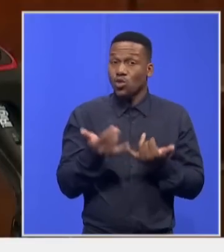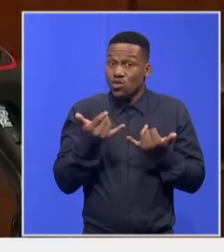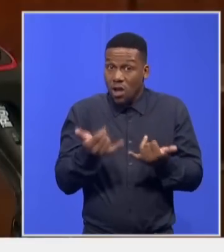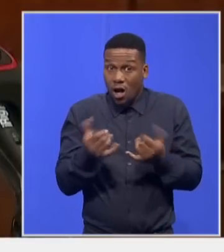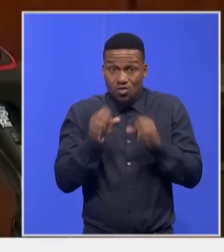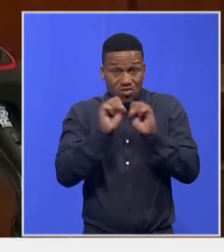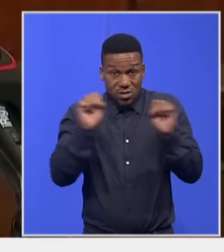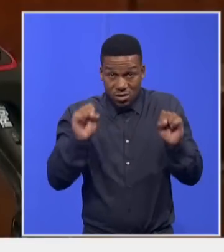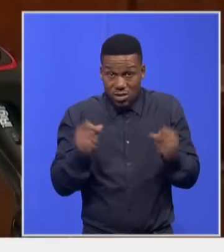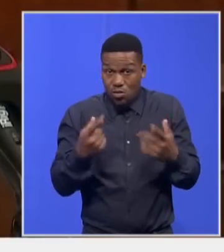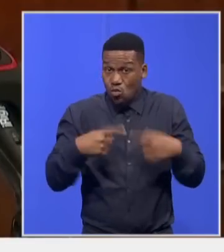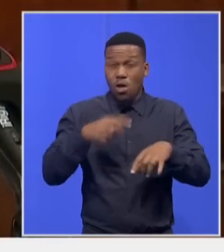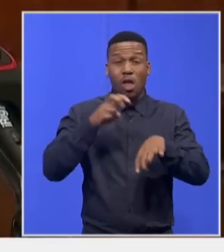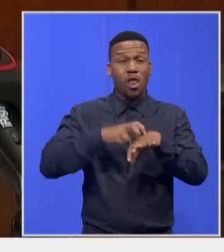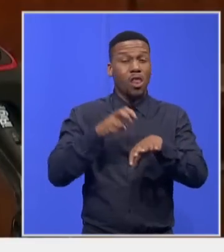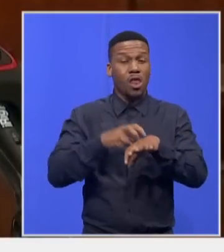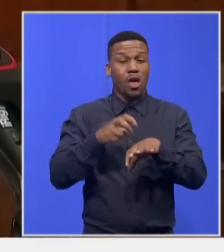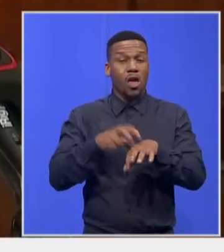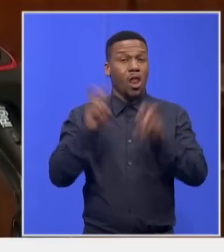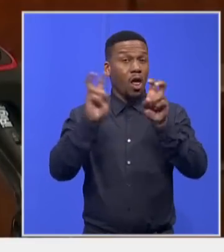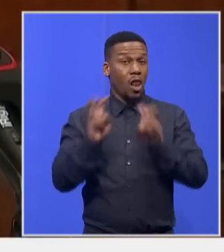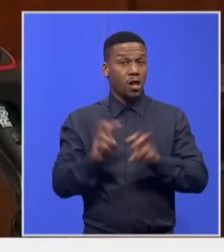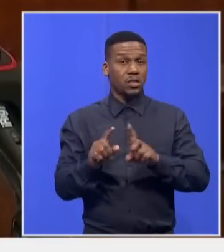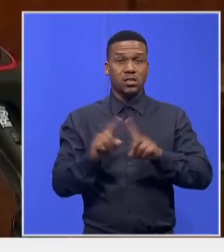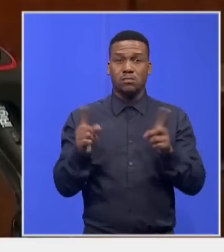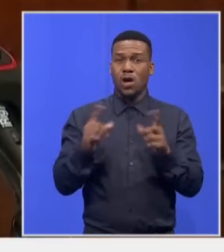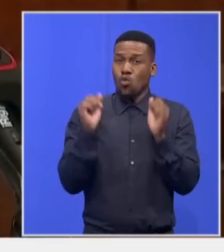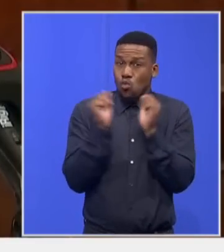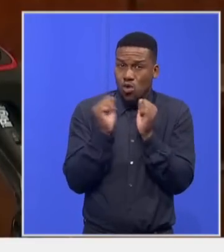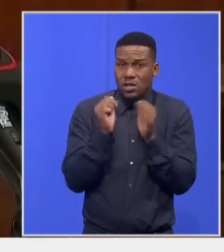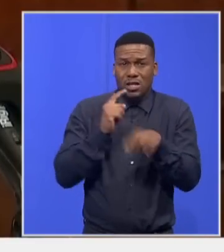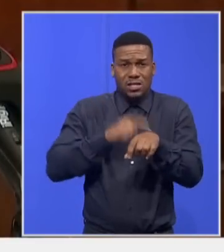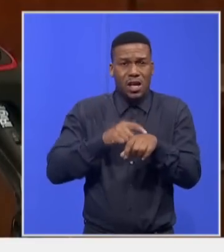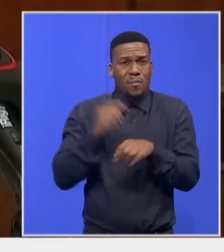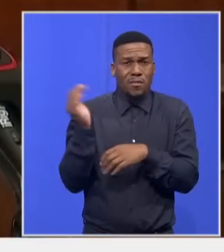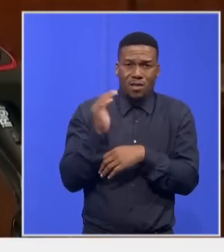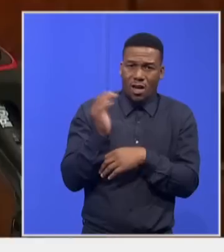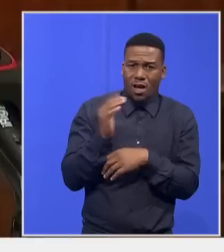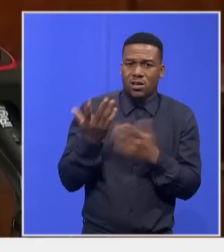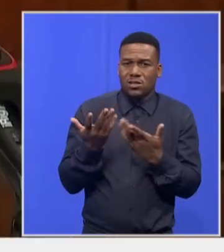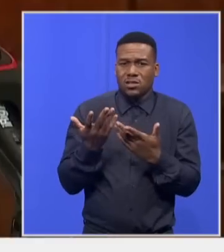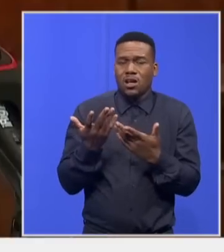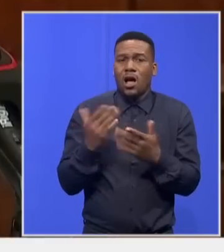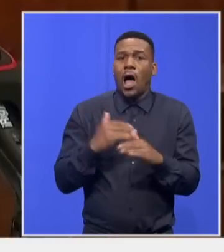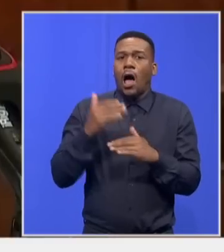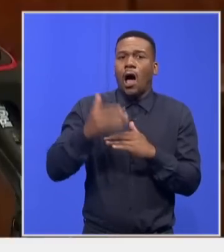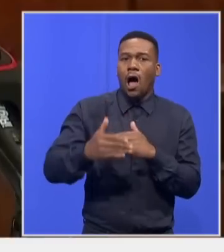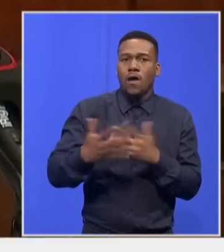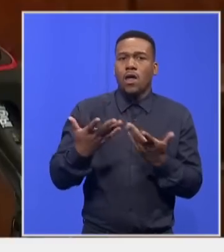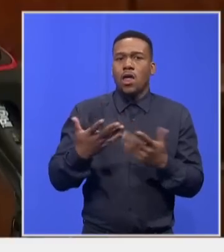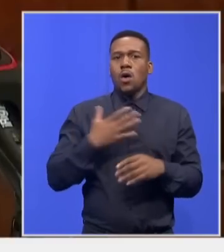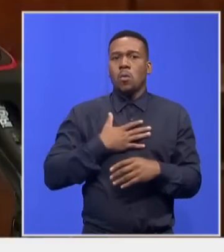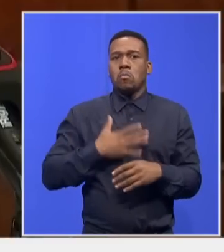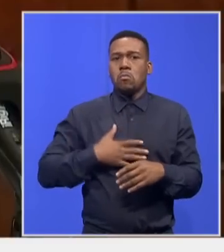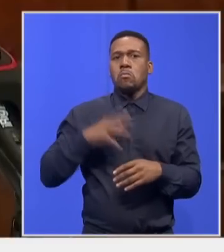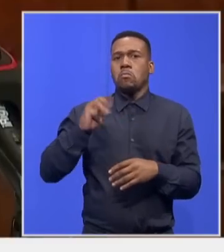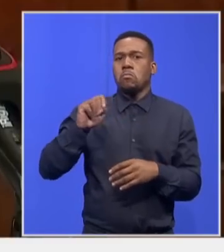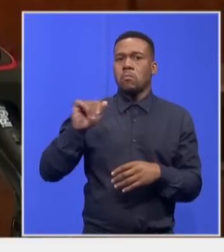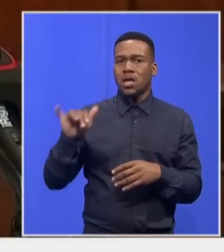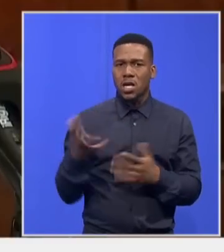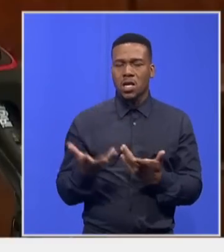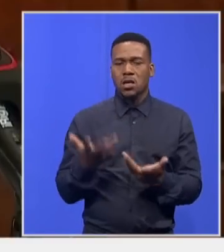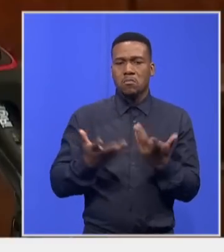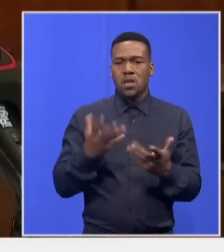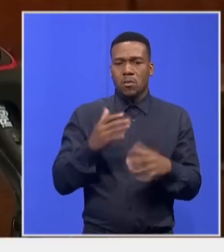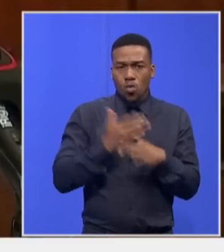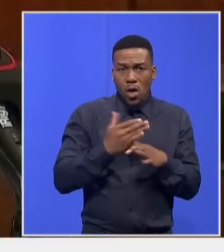most, we know that the coldest period of winter comes the other side of May. When we thought we'll return it, this system will be, this unit will